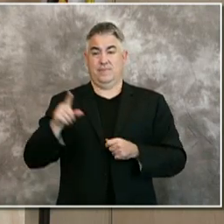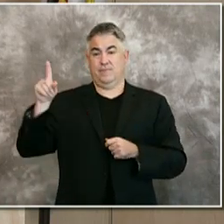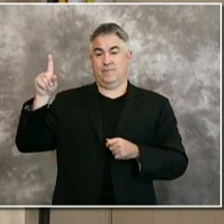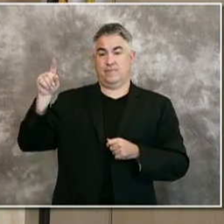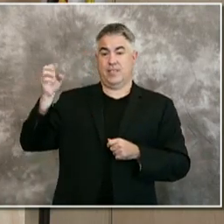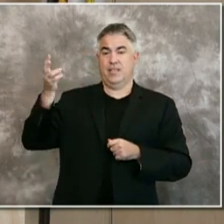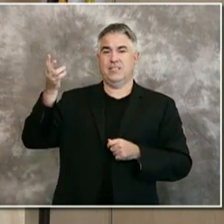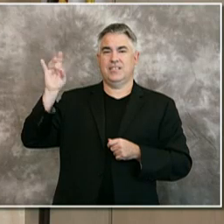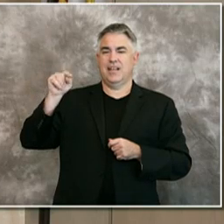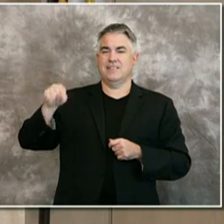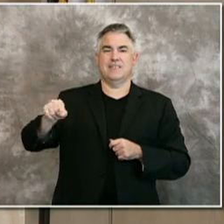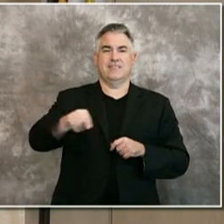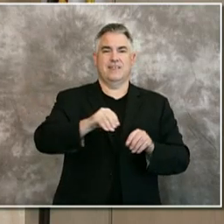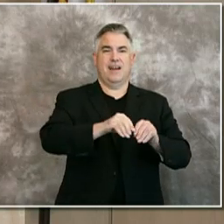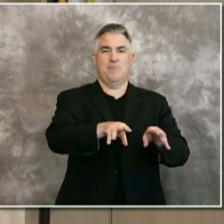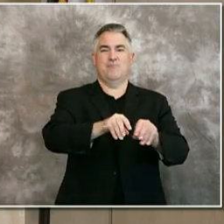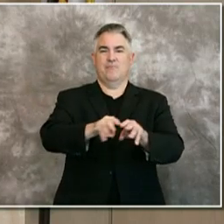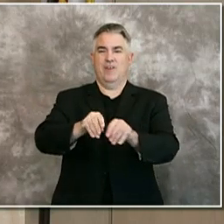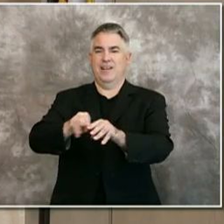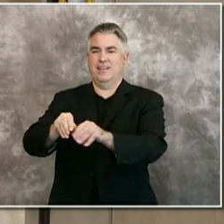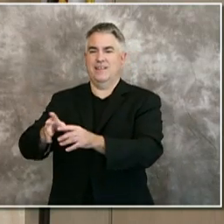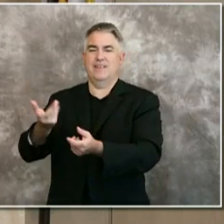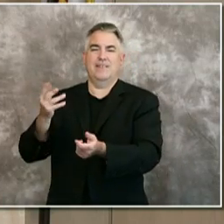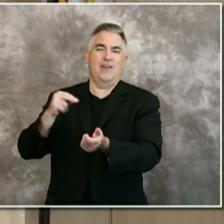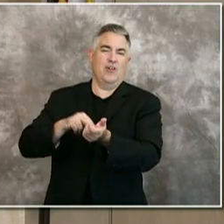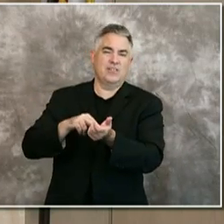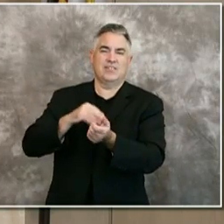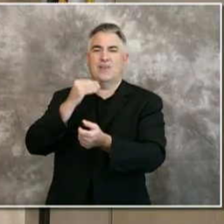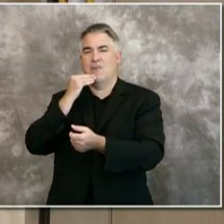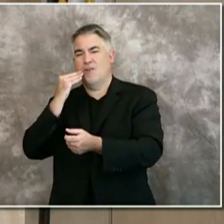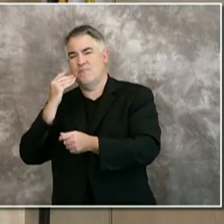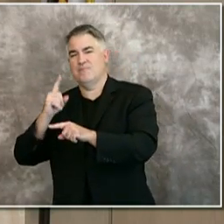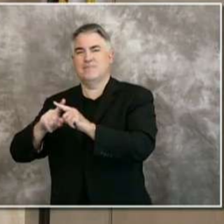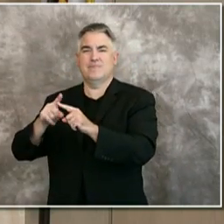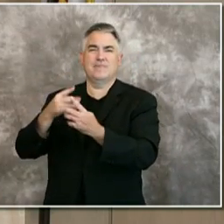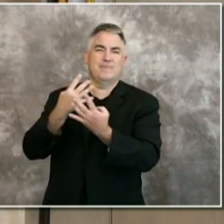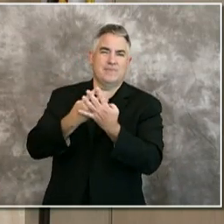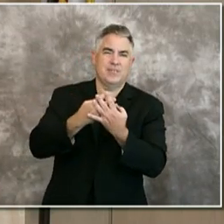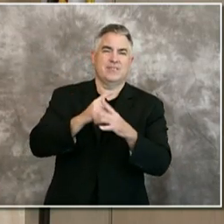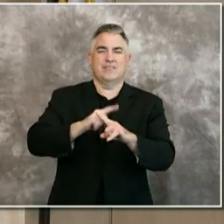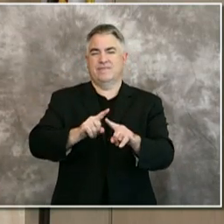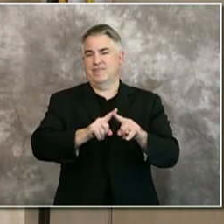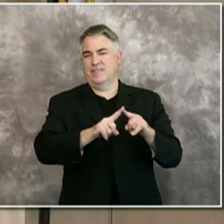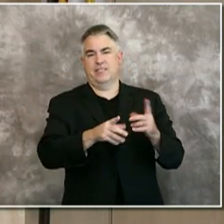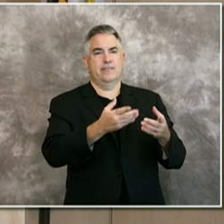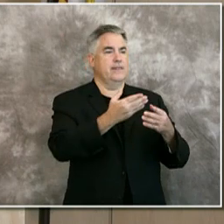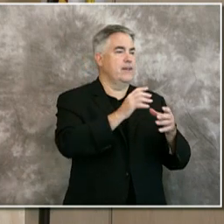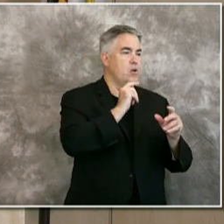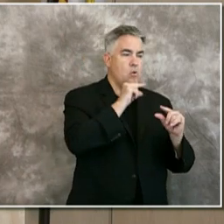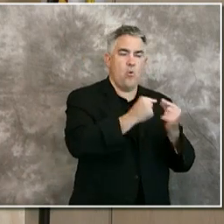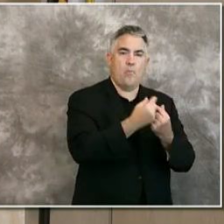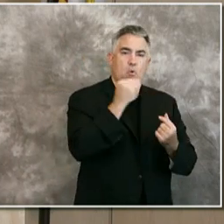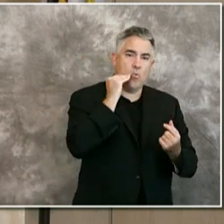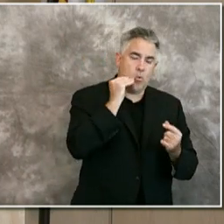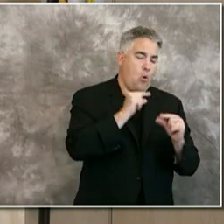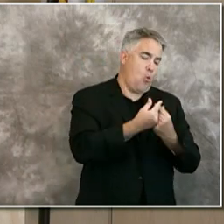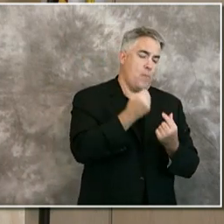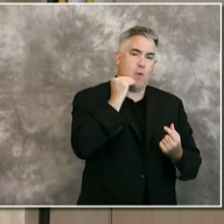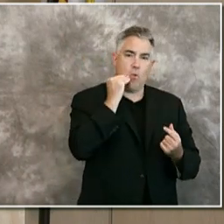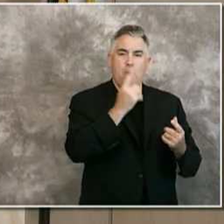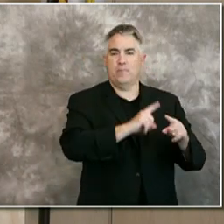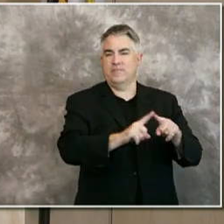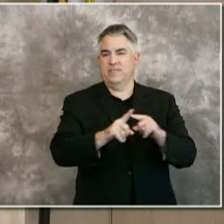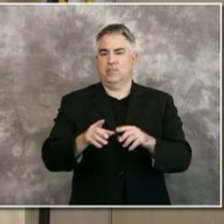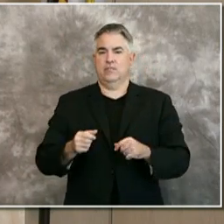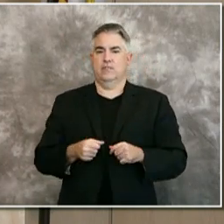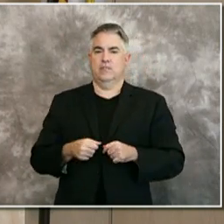outbreaks overall in congregate settings, which is divided into SNFs, skilled nursing facilities and non-skilled